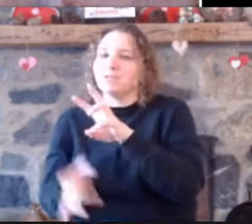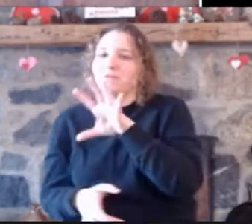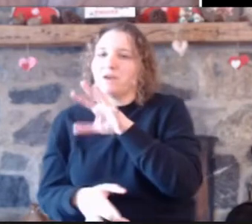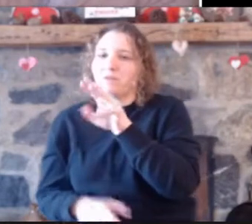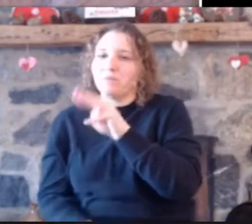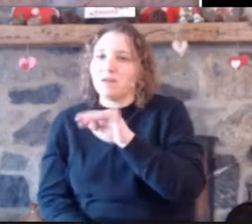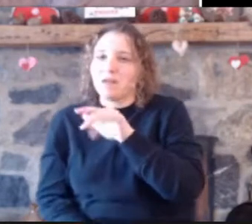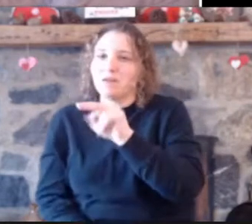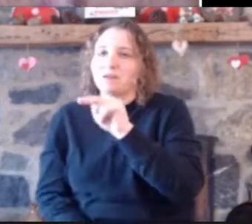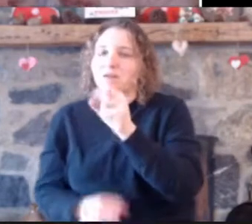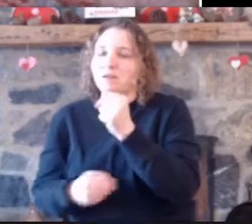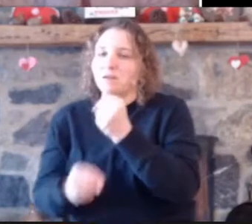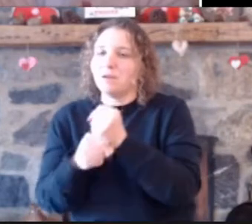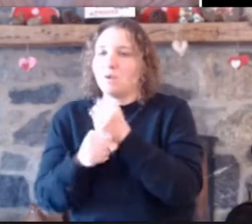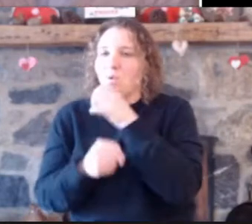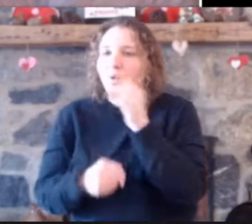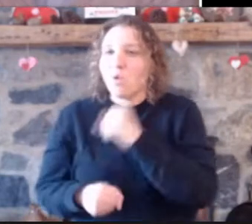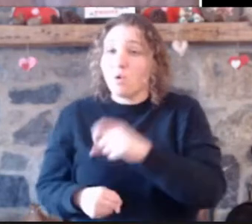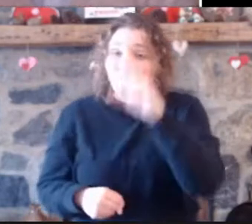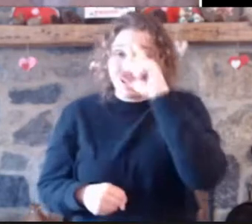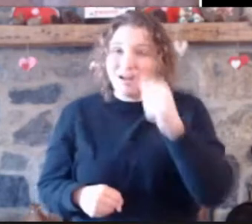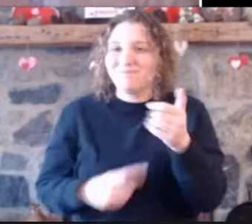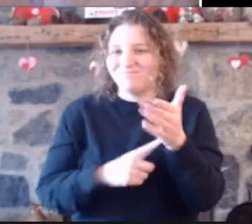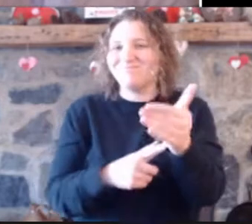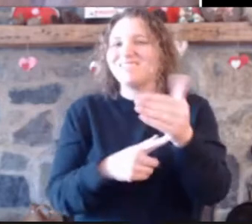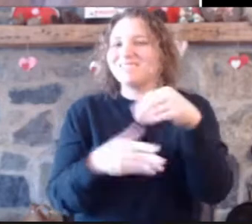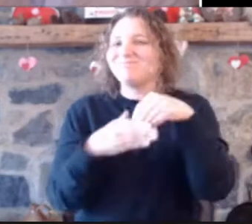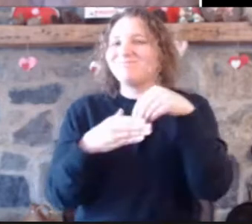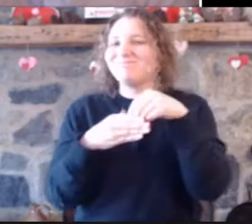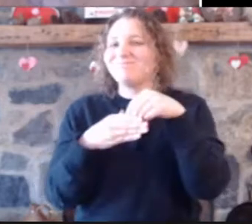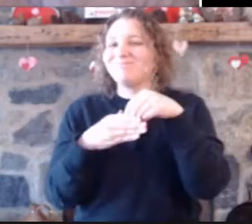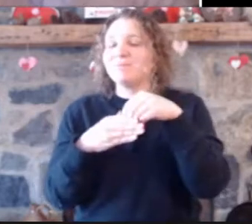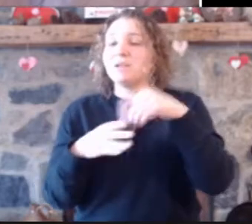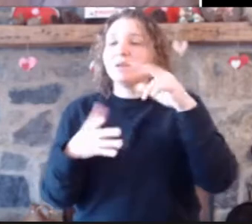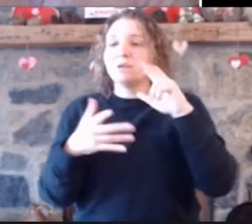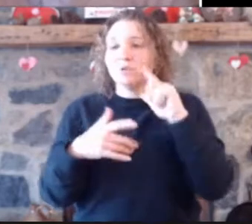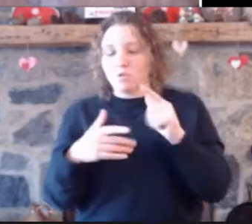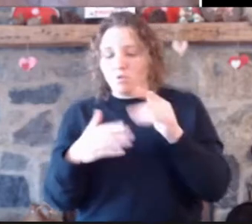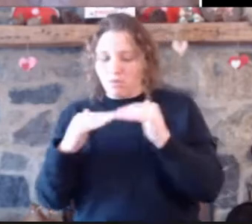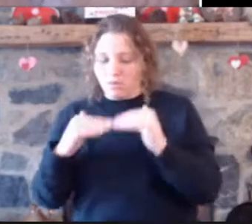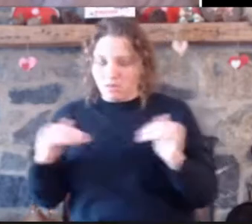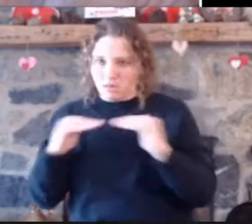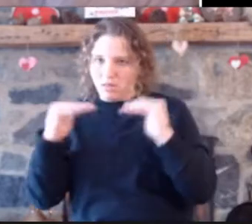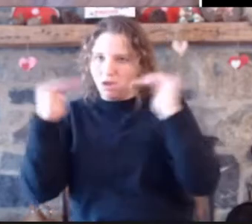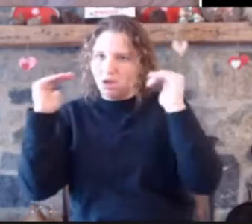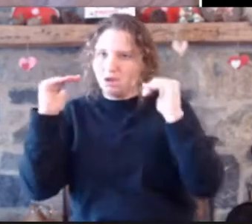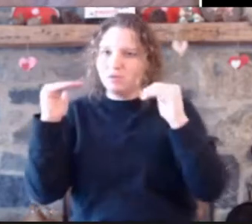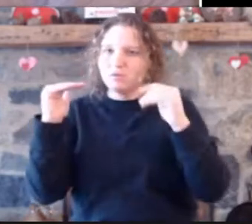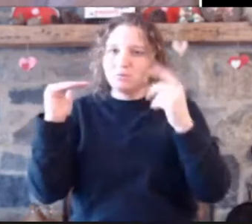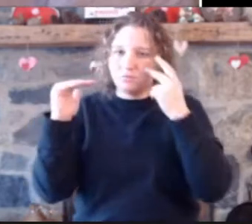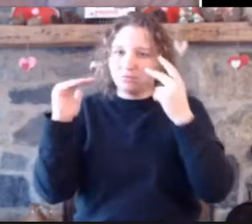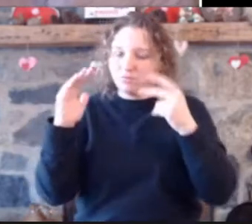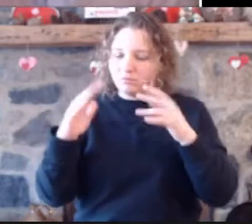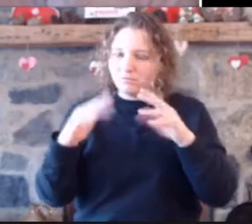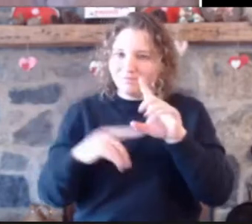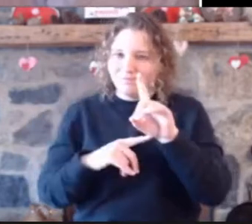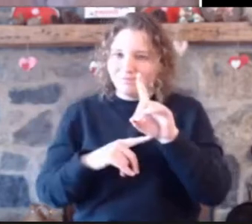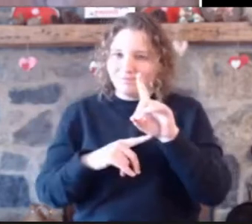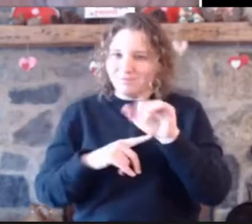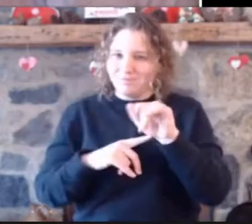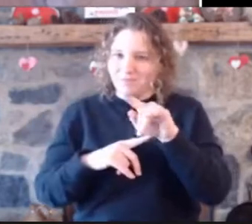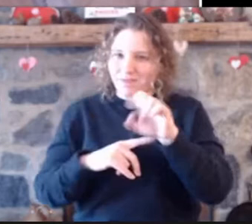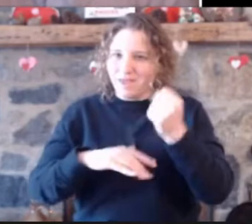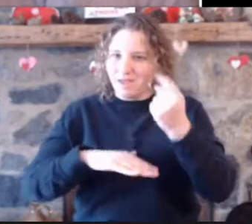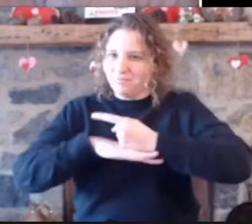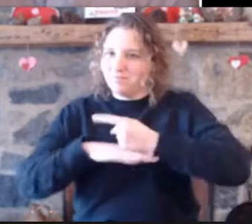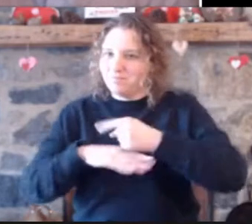has that fish in it. So they date the layer by what's in it. If you say, well,